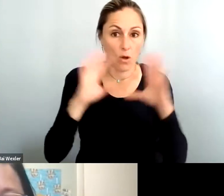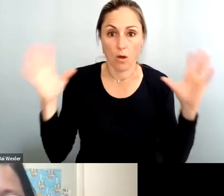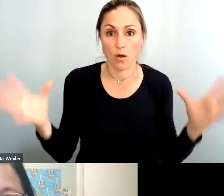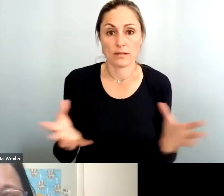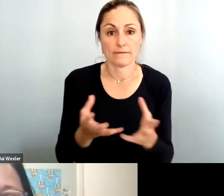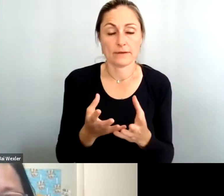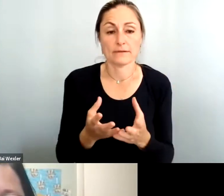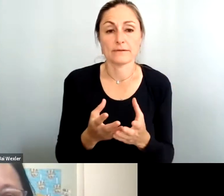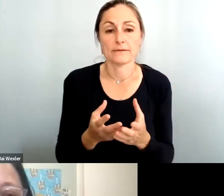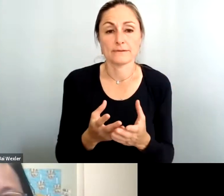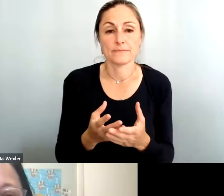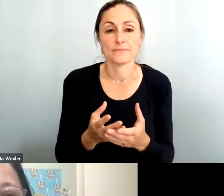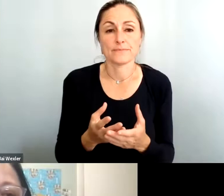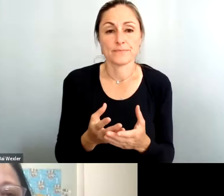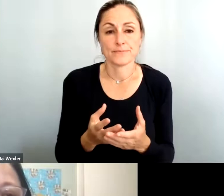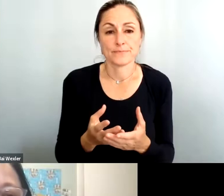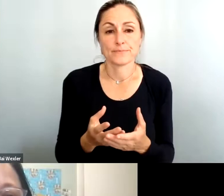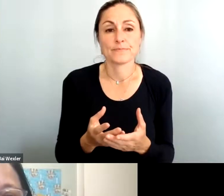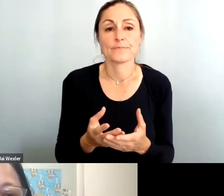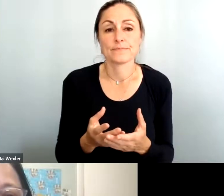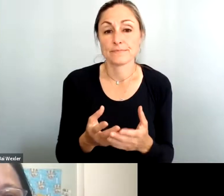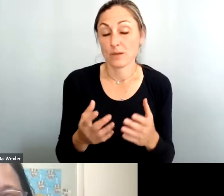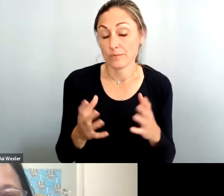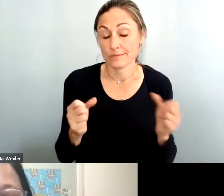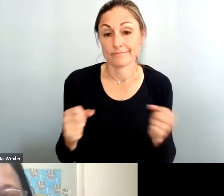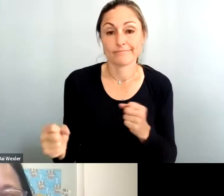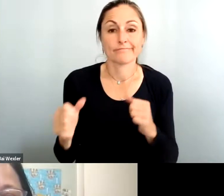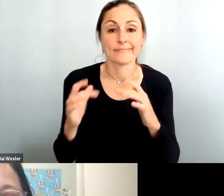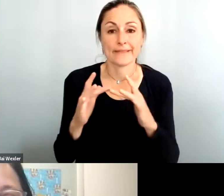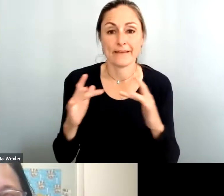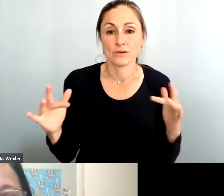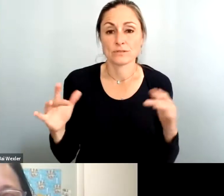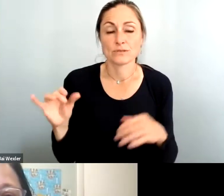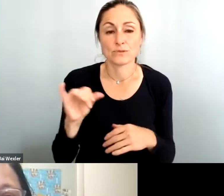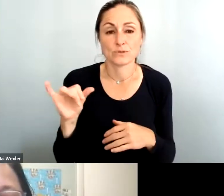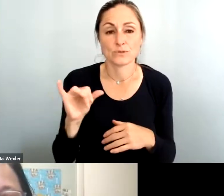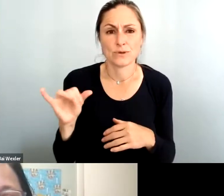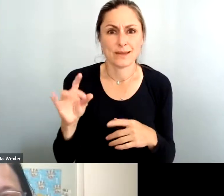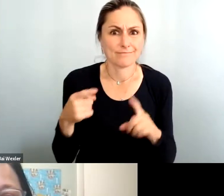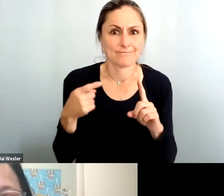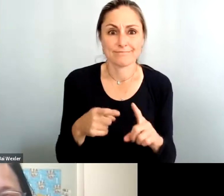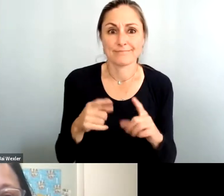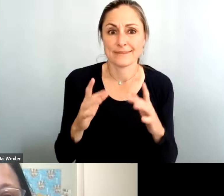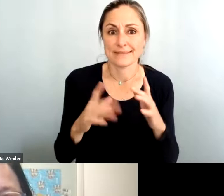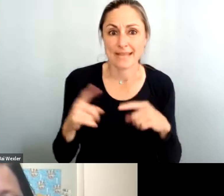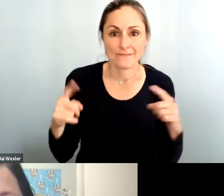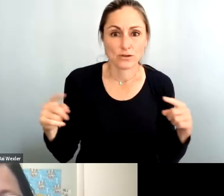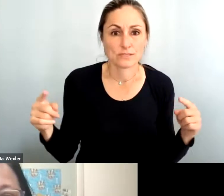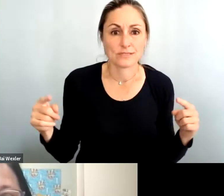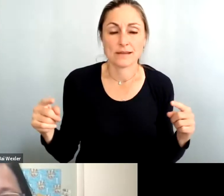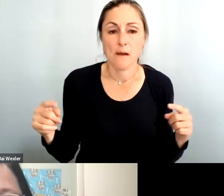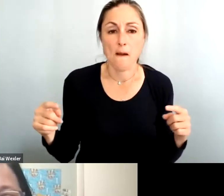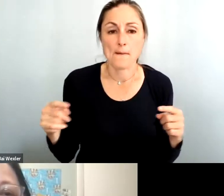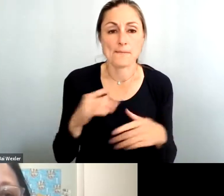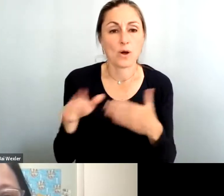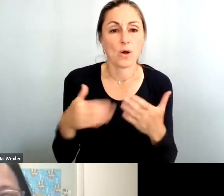have also want racial diversity, and sexual diversity and gender diversity. So all those